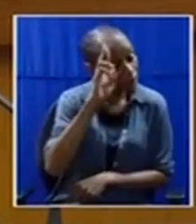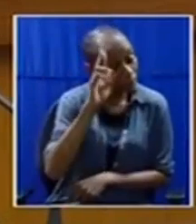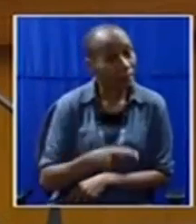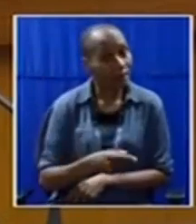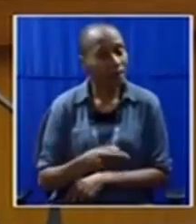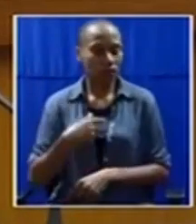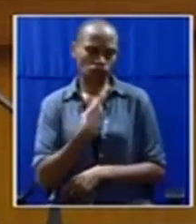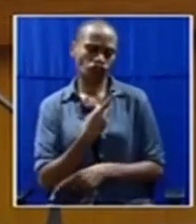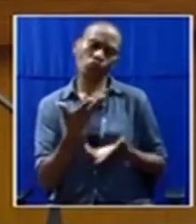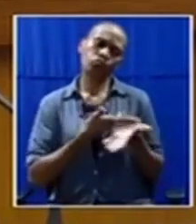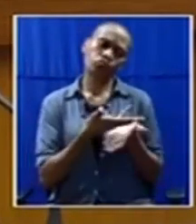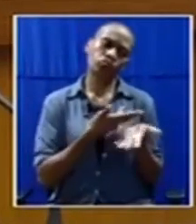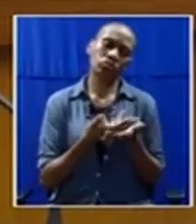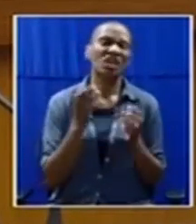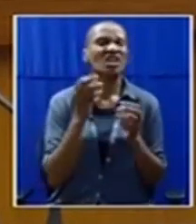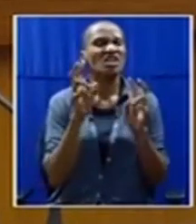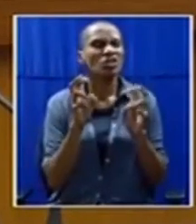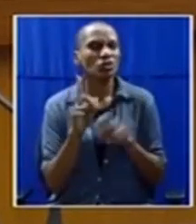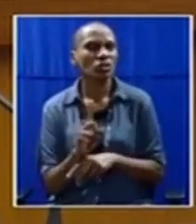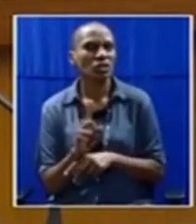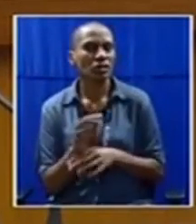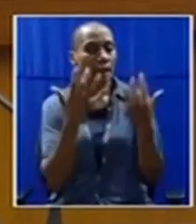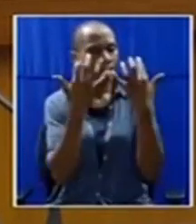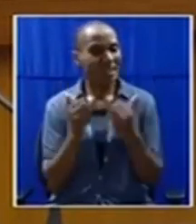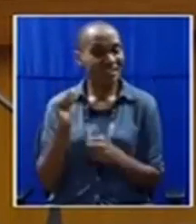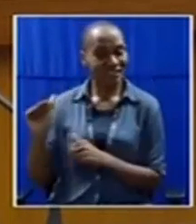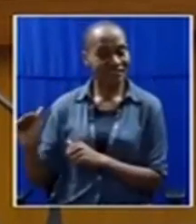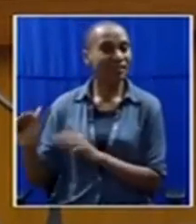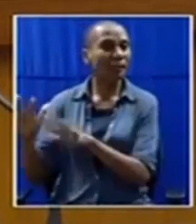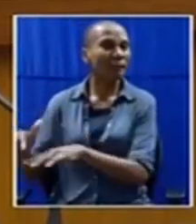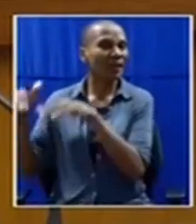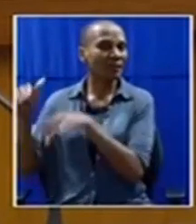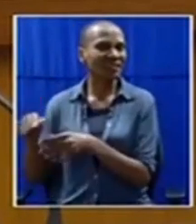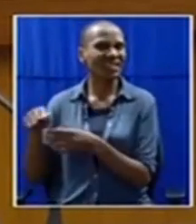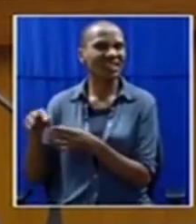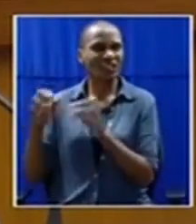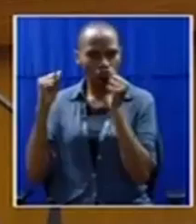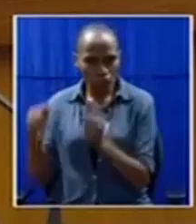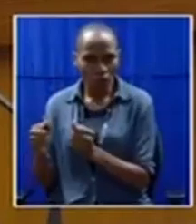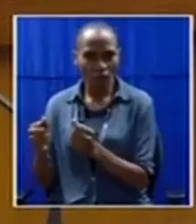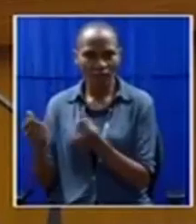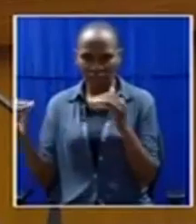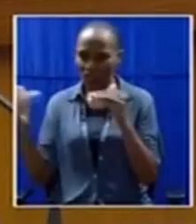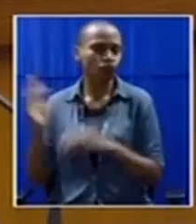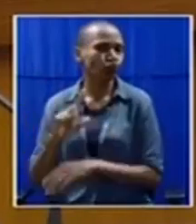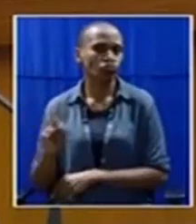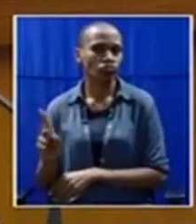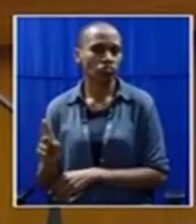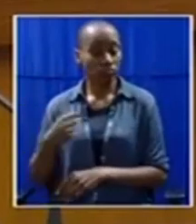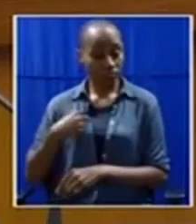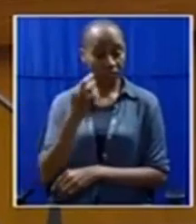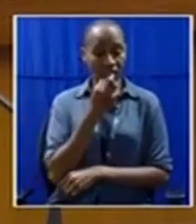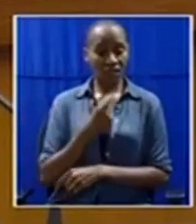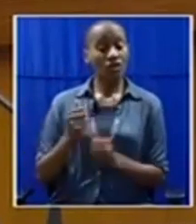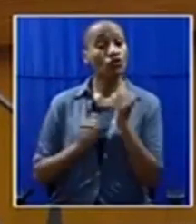when we were talking to him about the fact that the budget of Parliament is inadequate. And one of the structures that